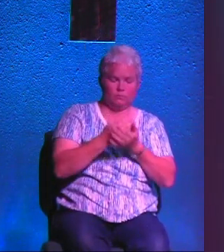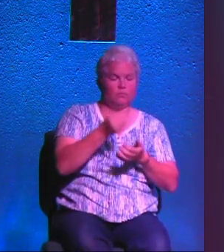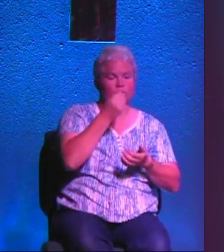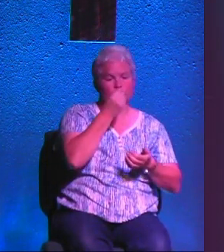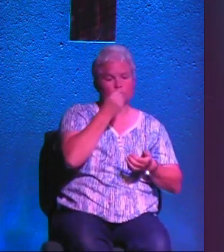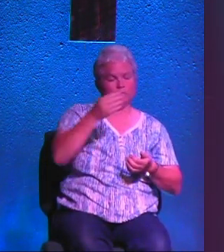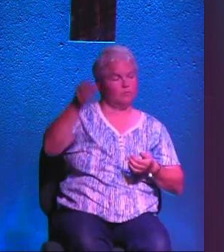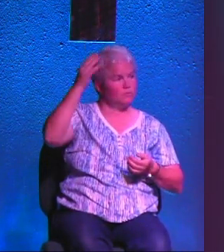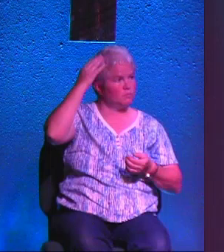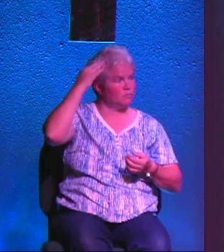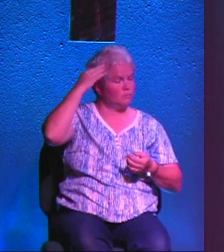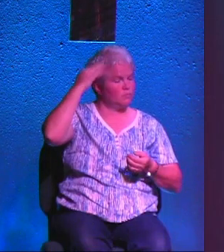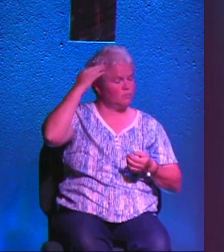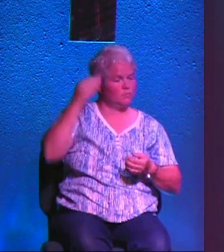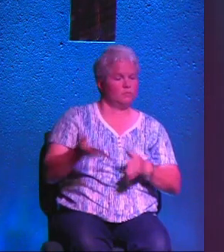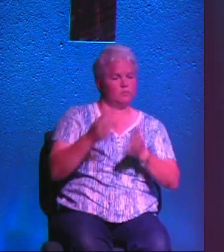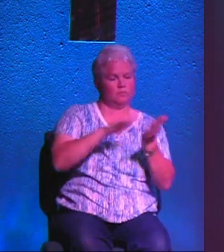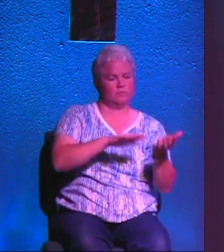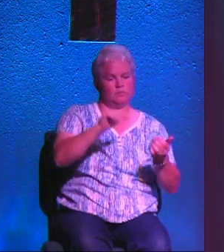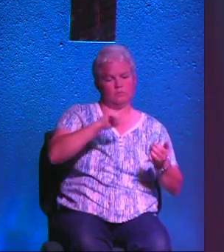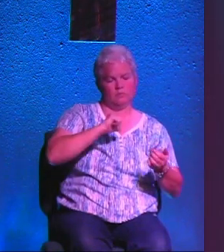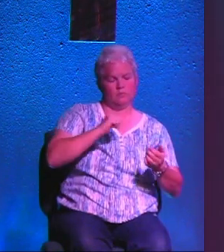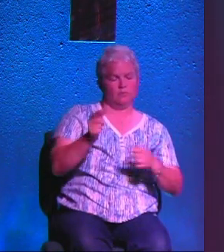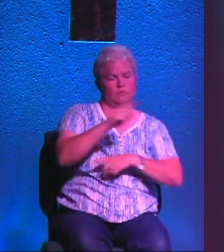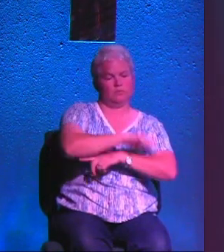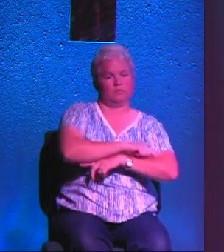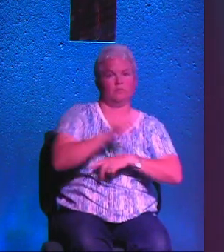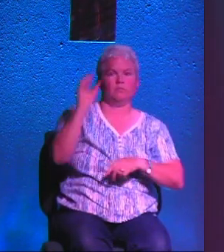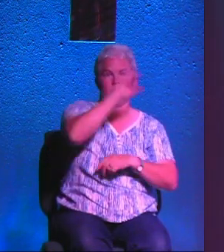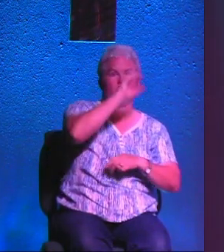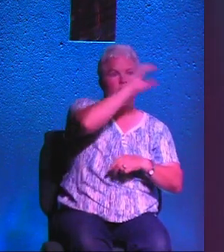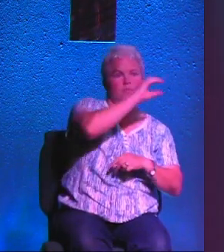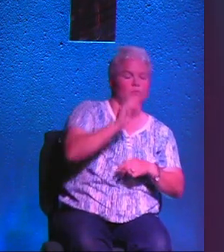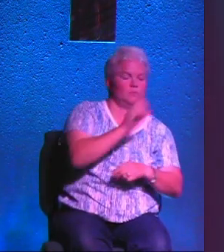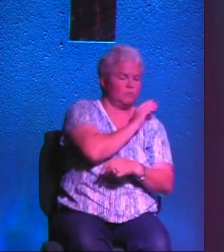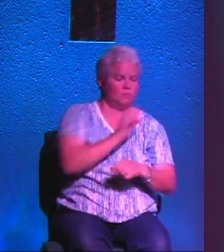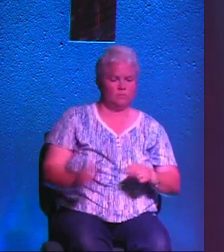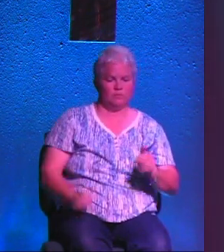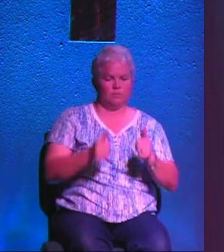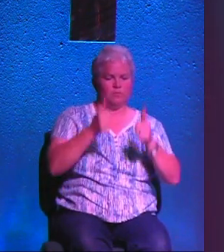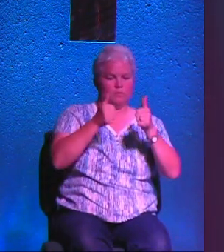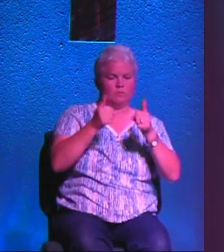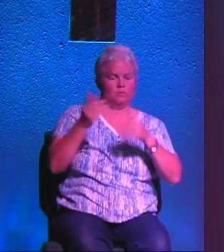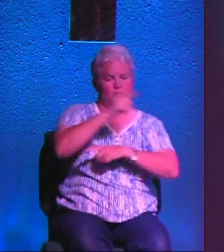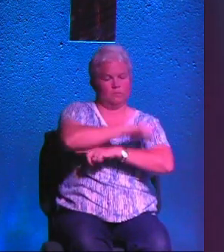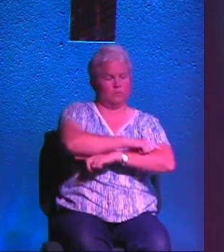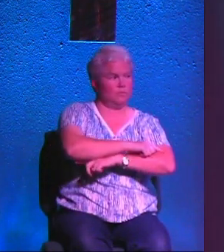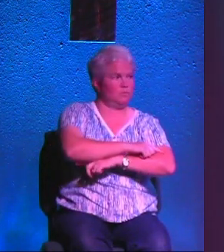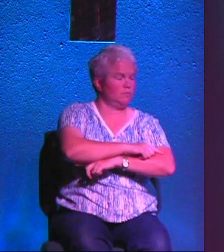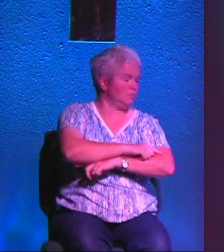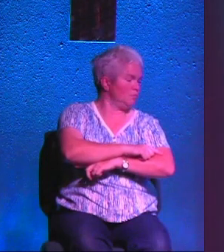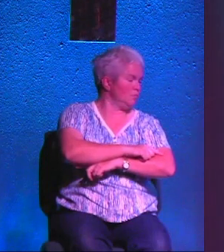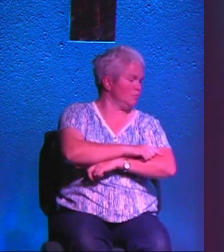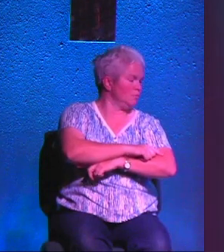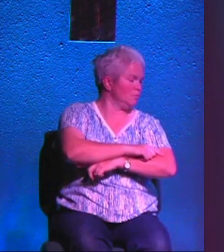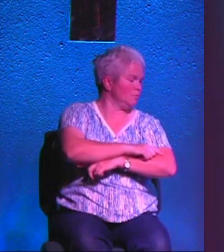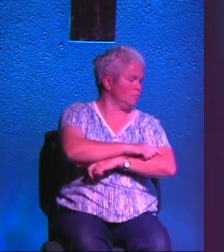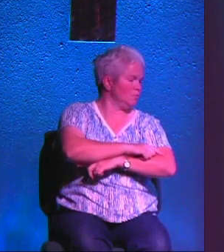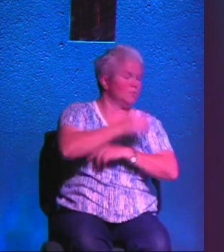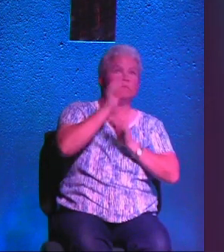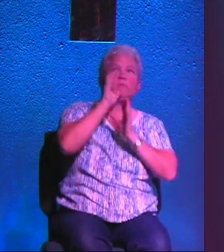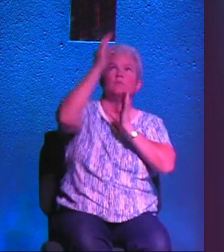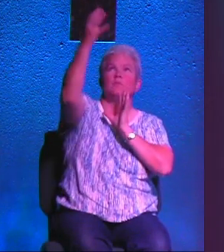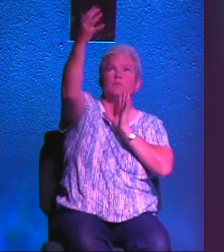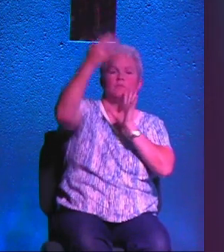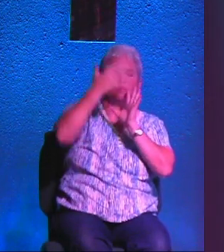our mindset. It's dying to ourselves daily. It's seeking Christ in our life daily that causes us to draw